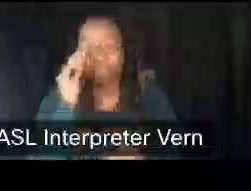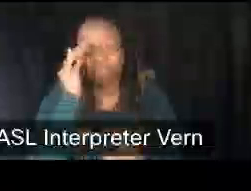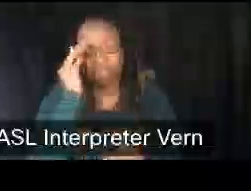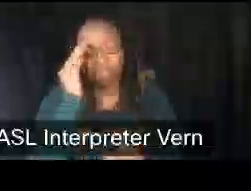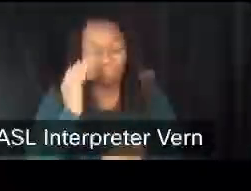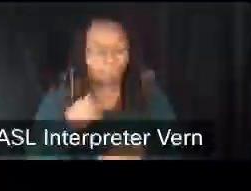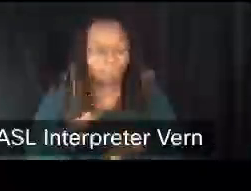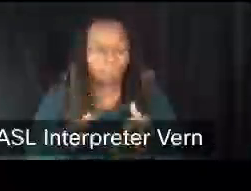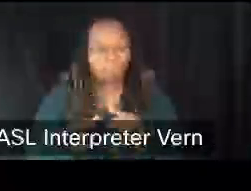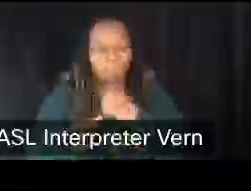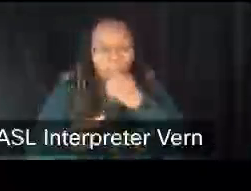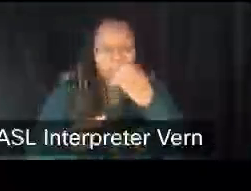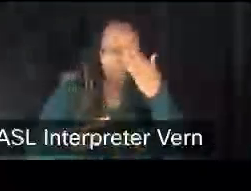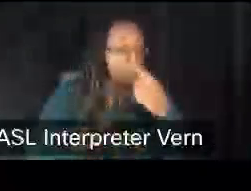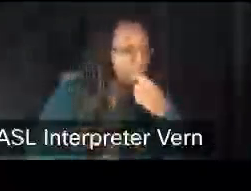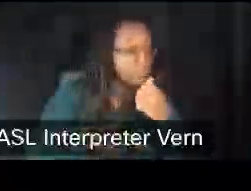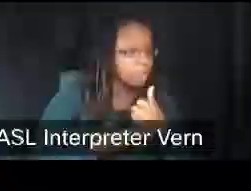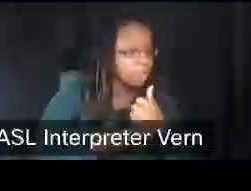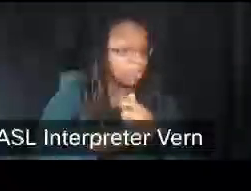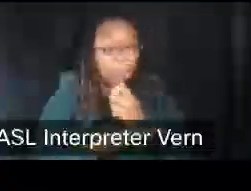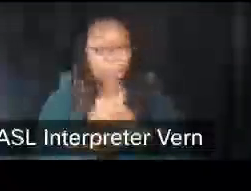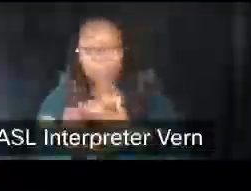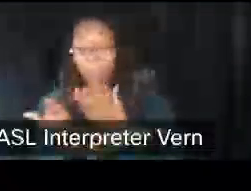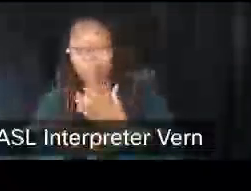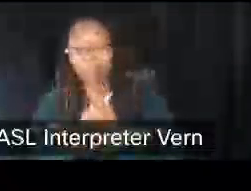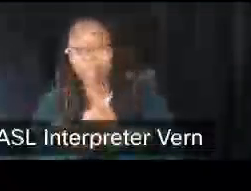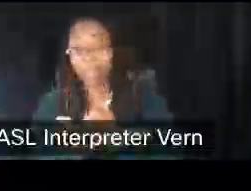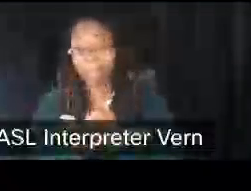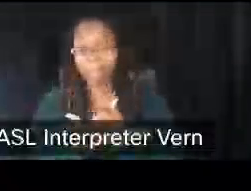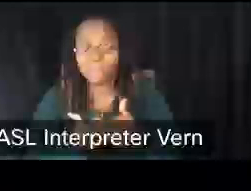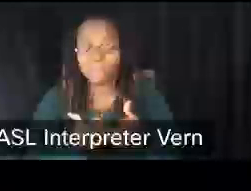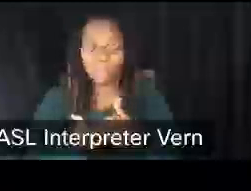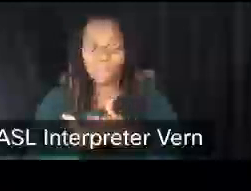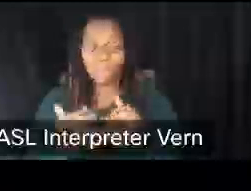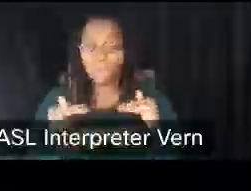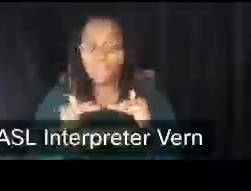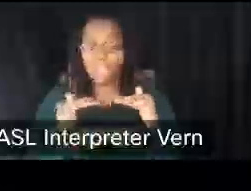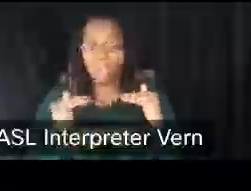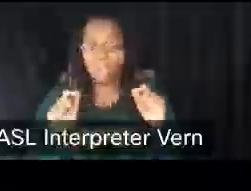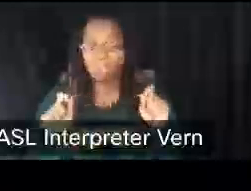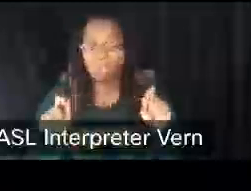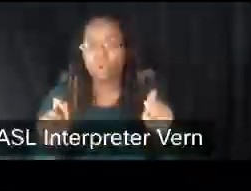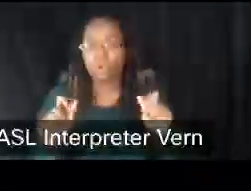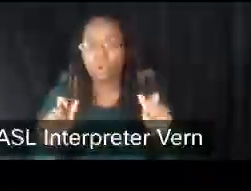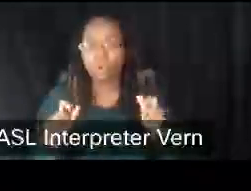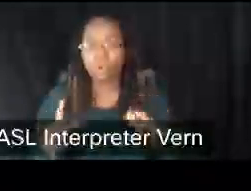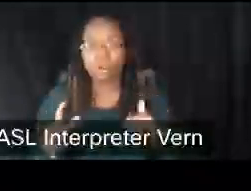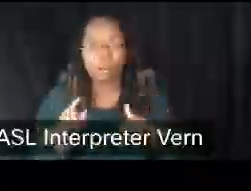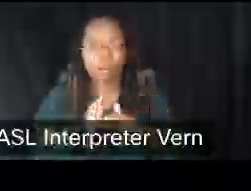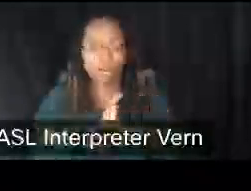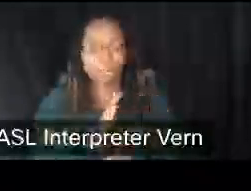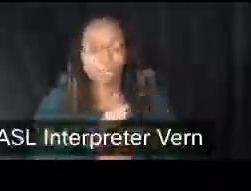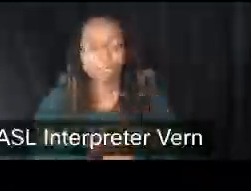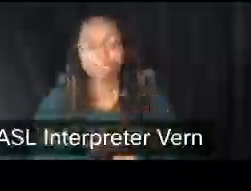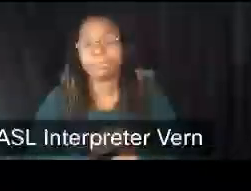who's the person offering help. We're equals. We all have skills, talents, information,